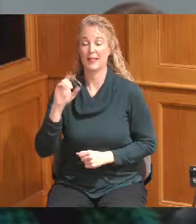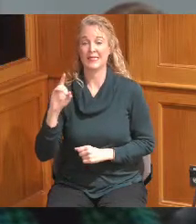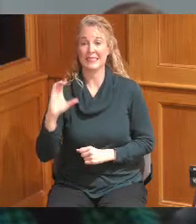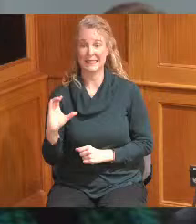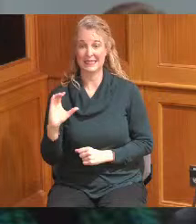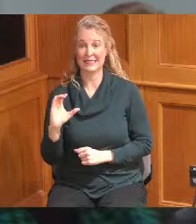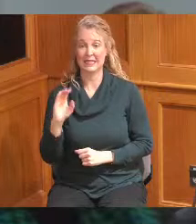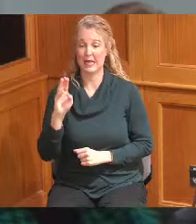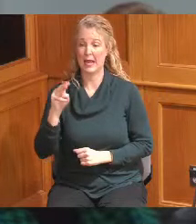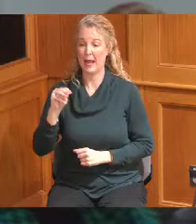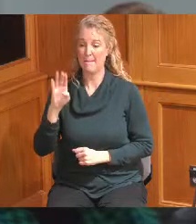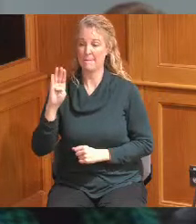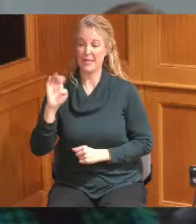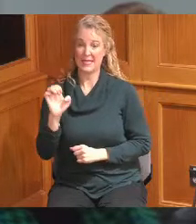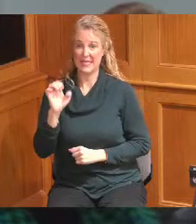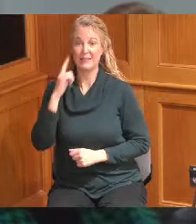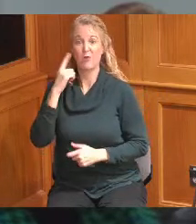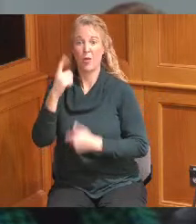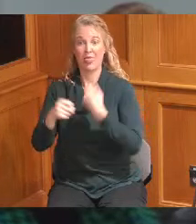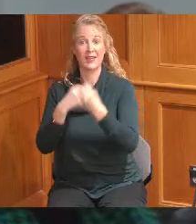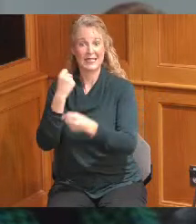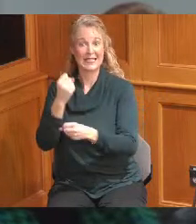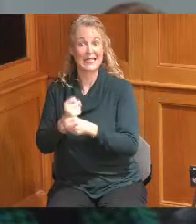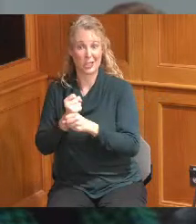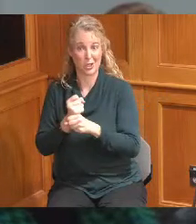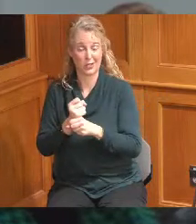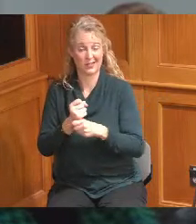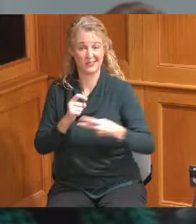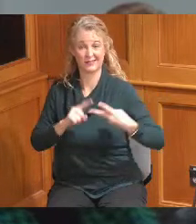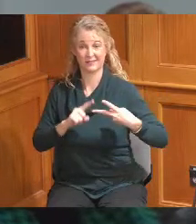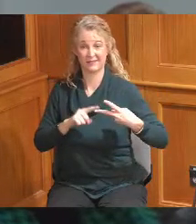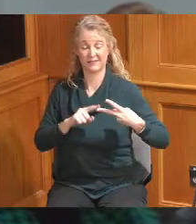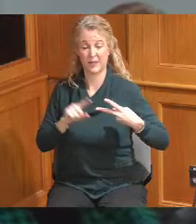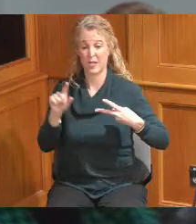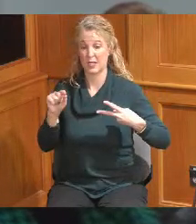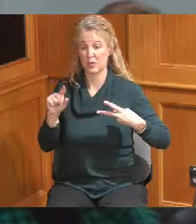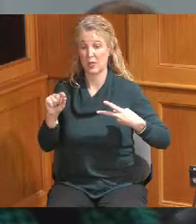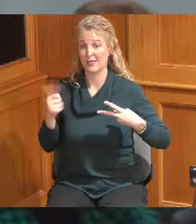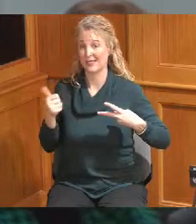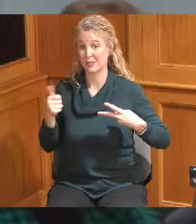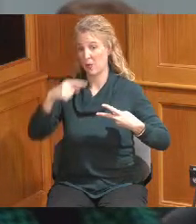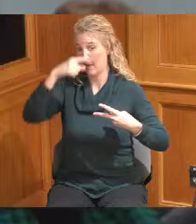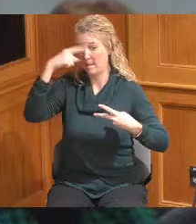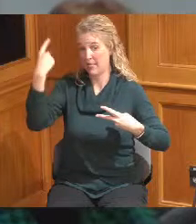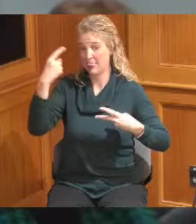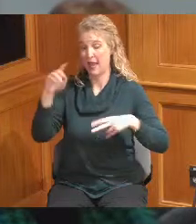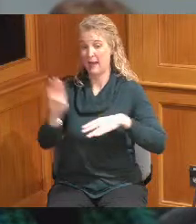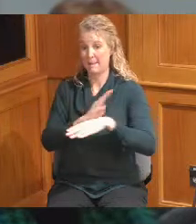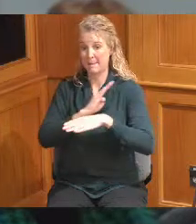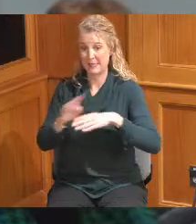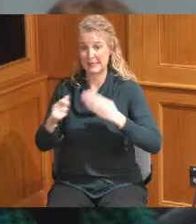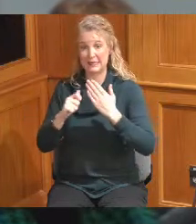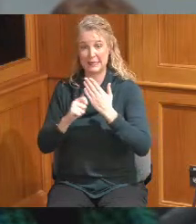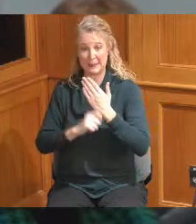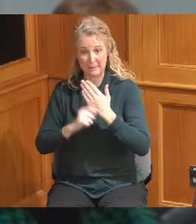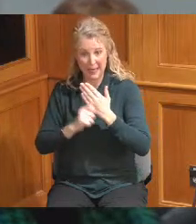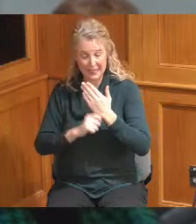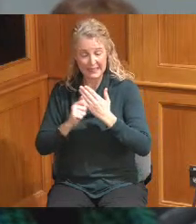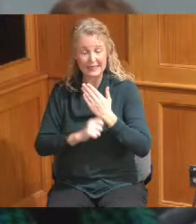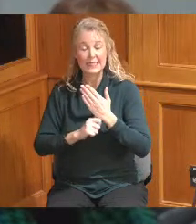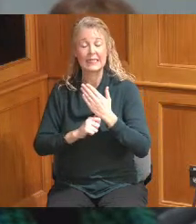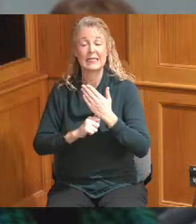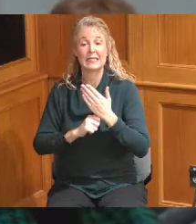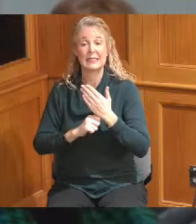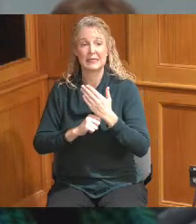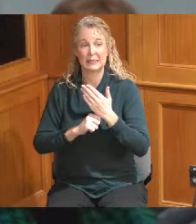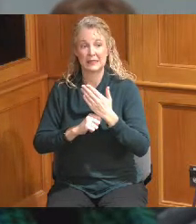NMSDC MBE of the Year Award and 2010 Black Enterprise Magazine's Industrial